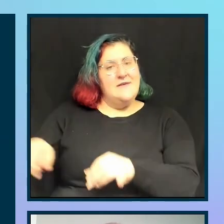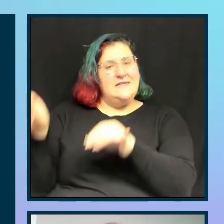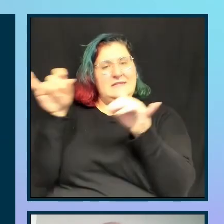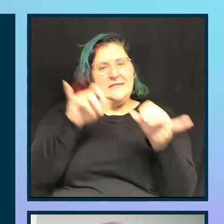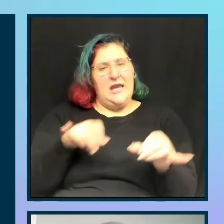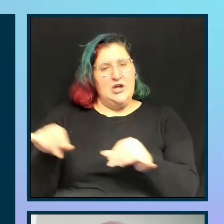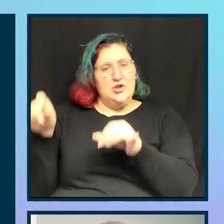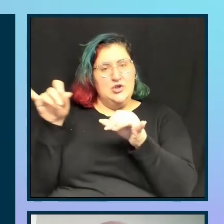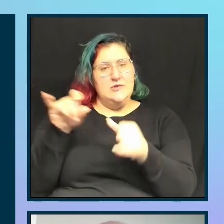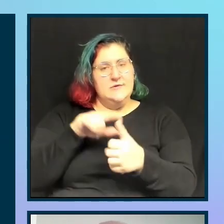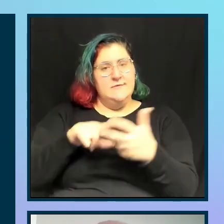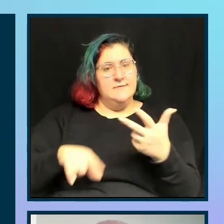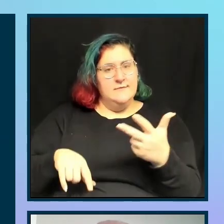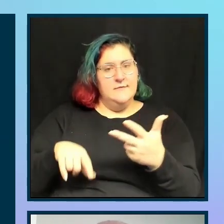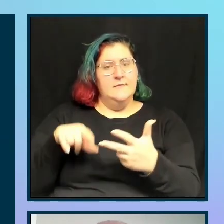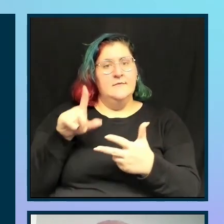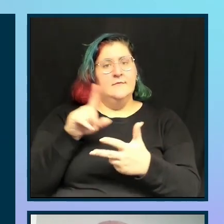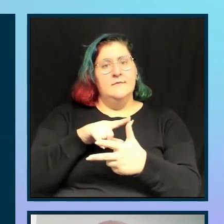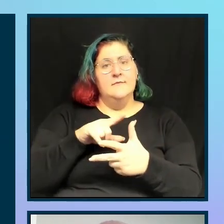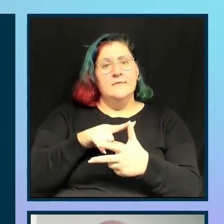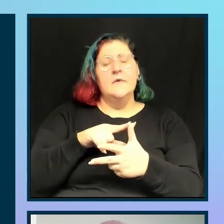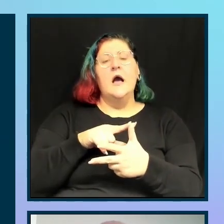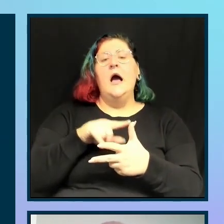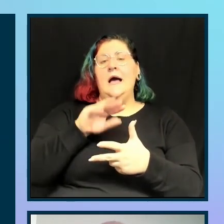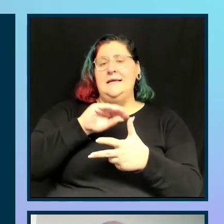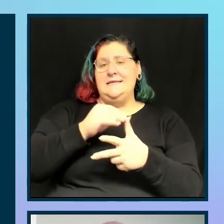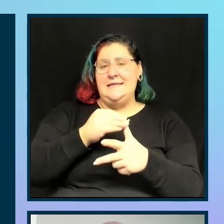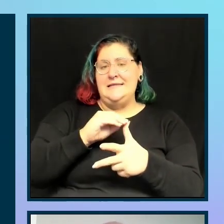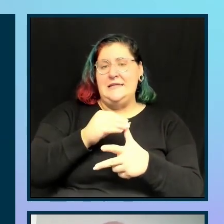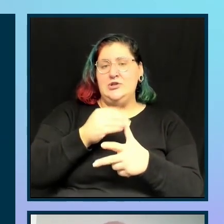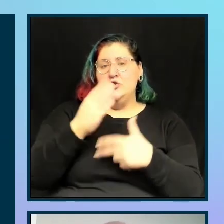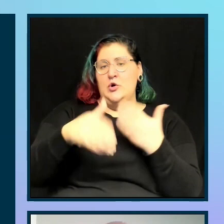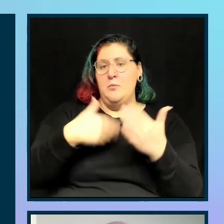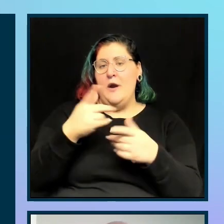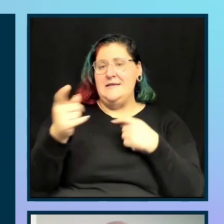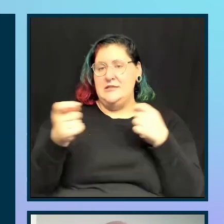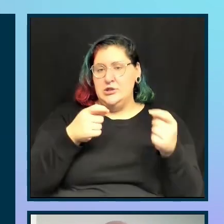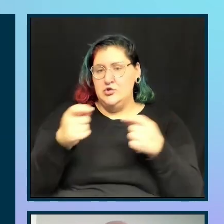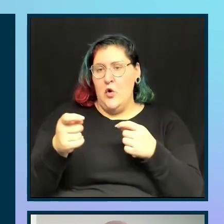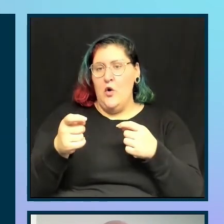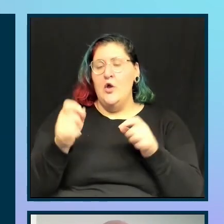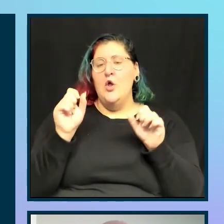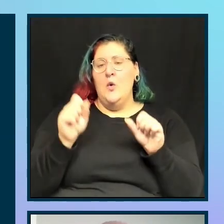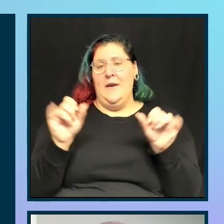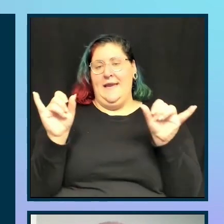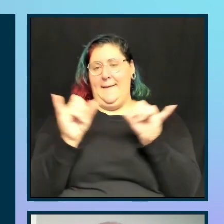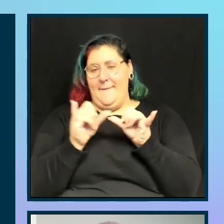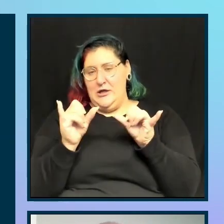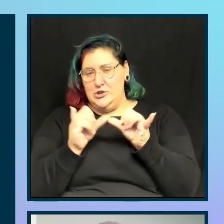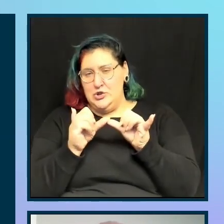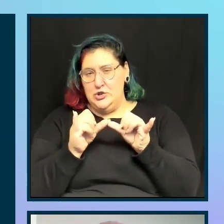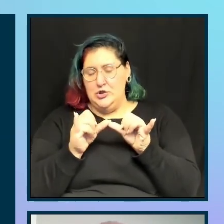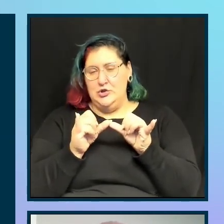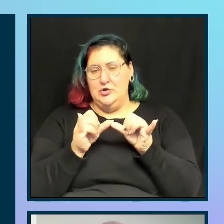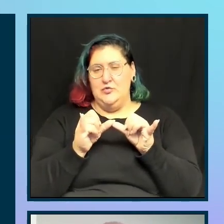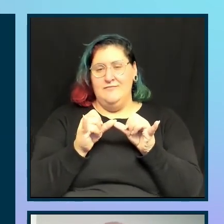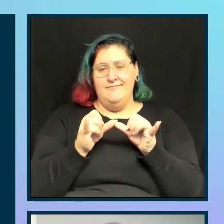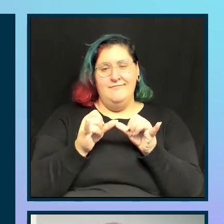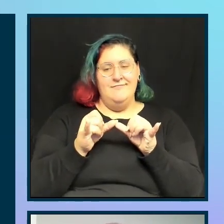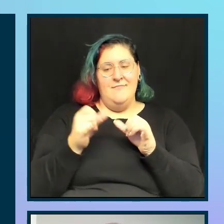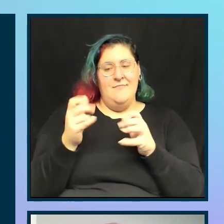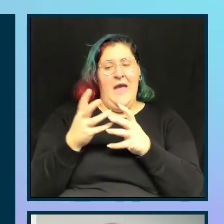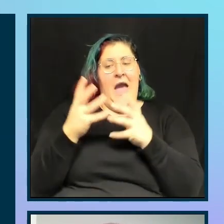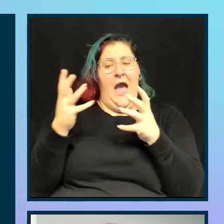listed is an ANSI standard that is about statistical process control and being able to measure effectively what you have in a high volume